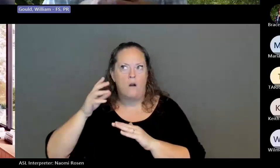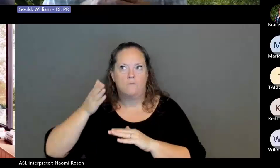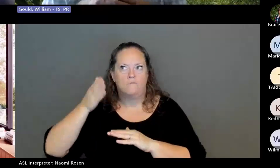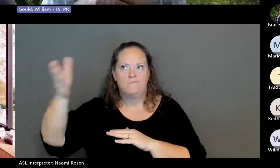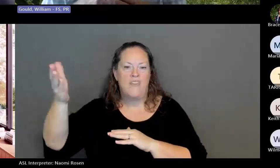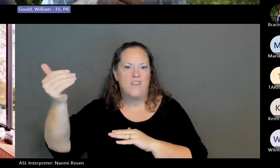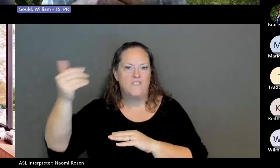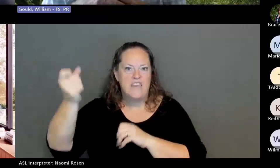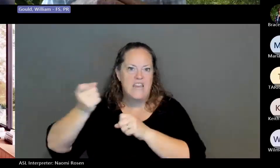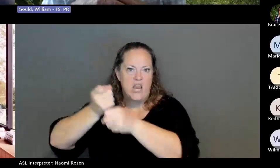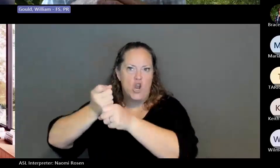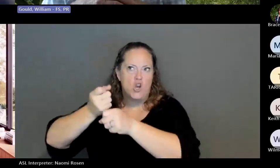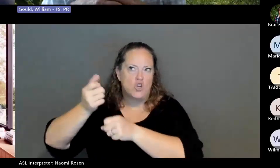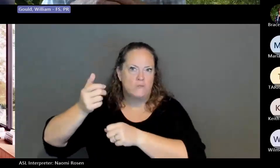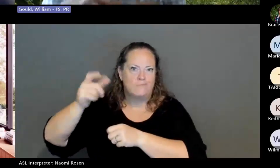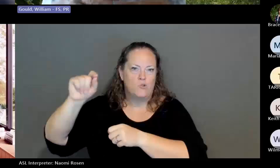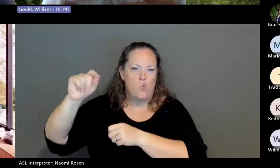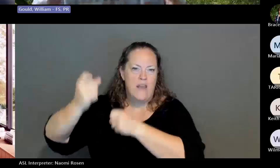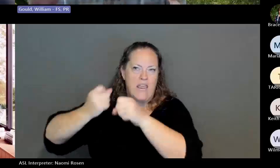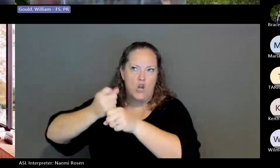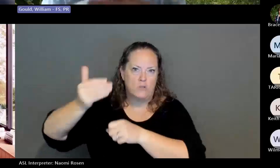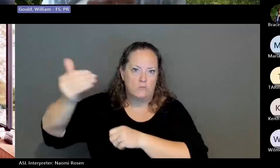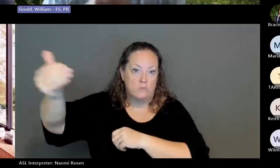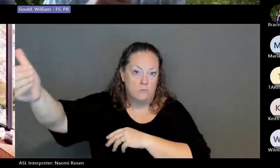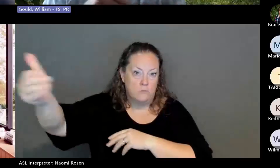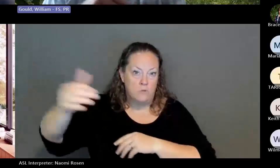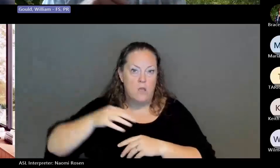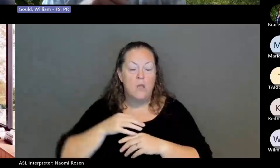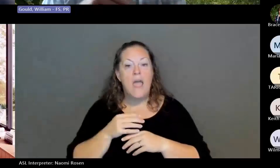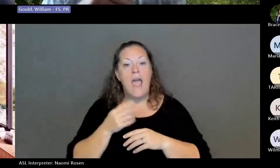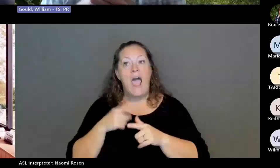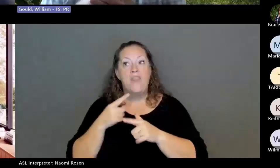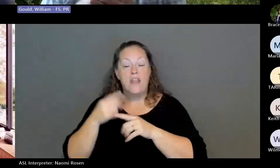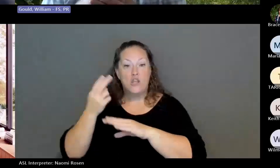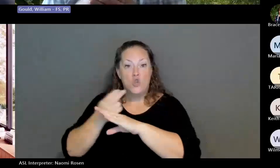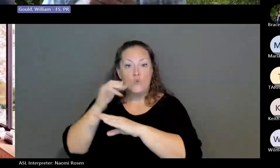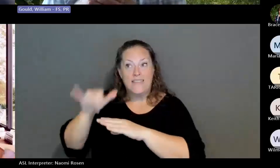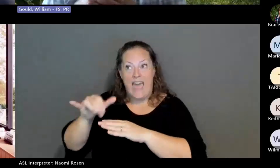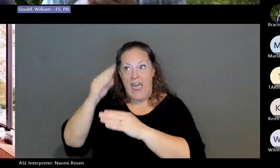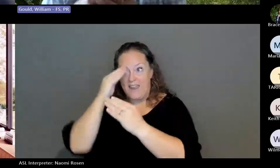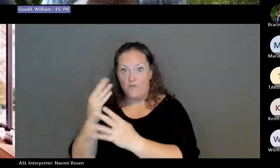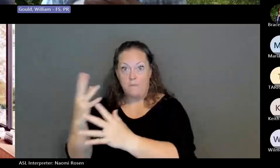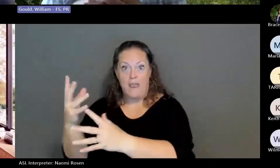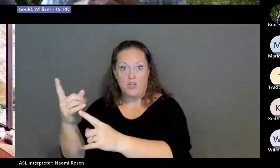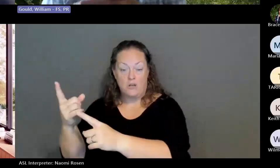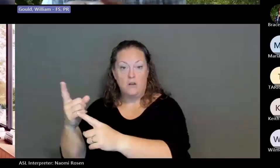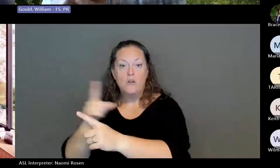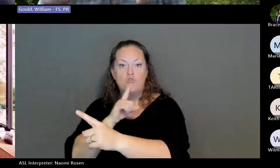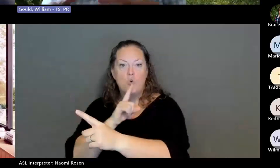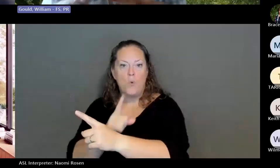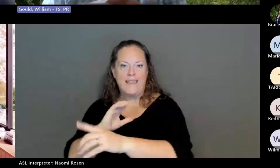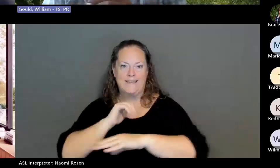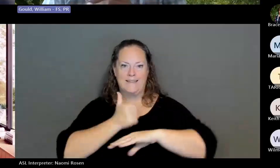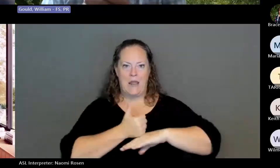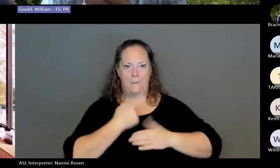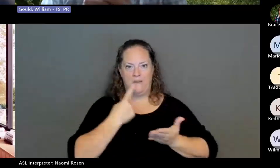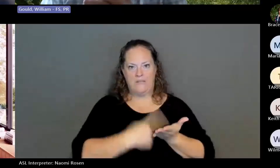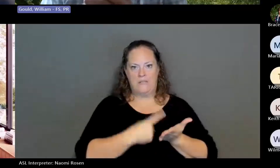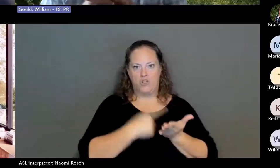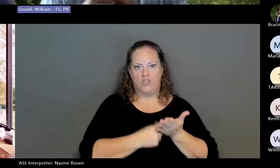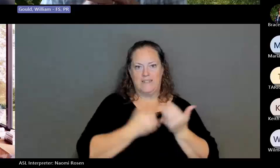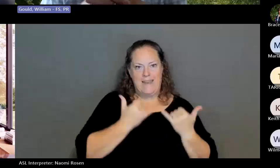there, and use that to sort of frame the discussion as people go through this process and think about their own